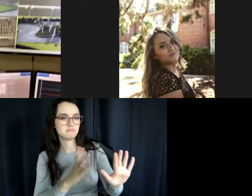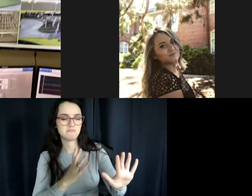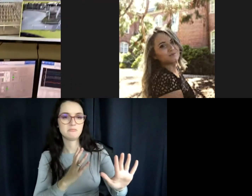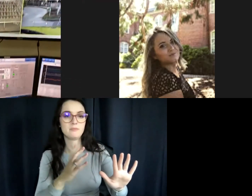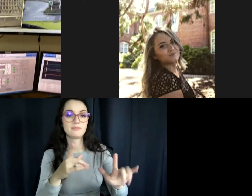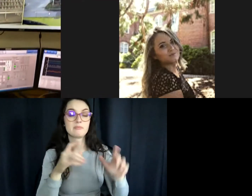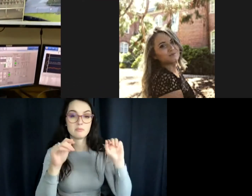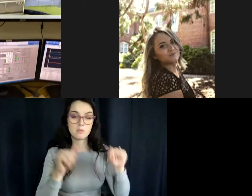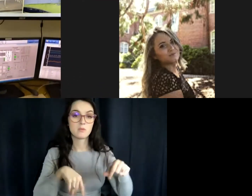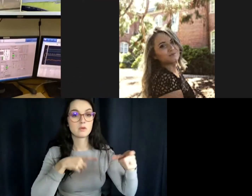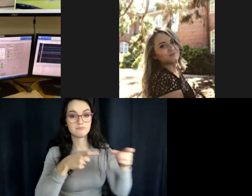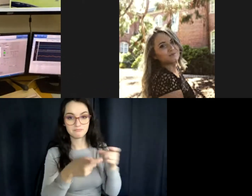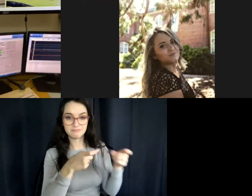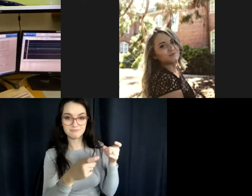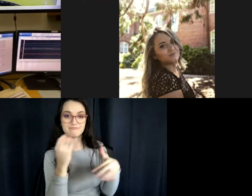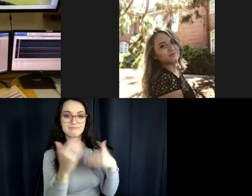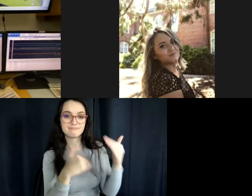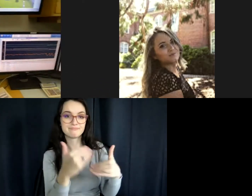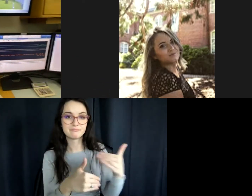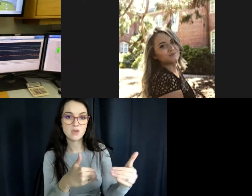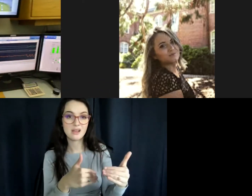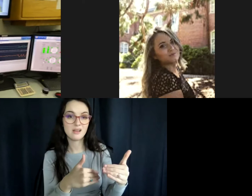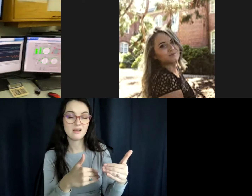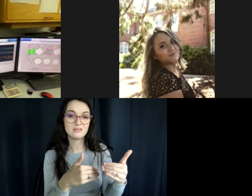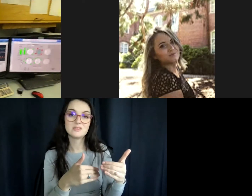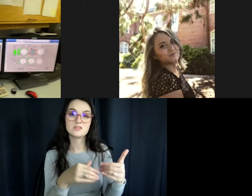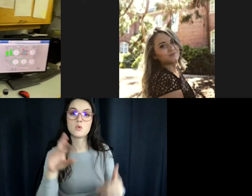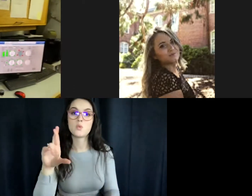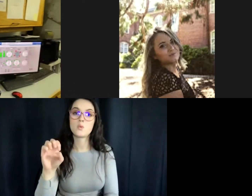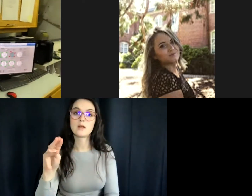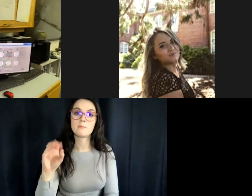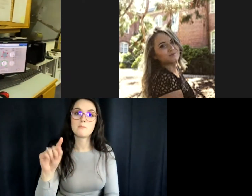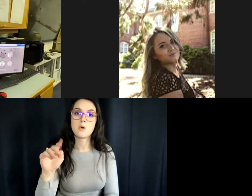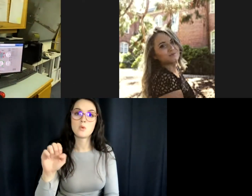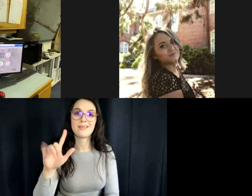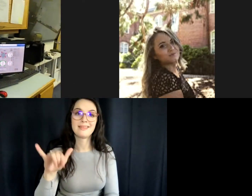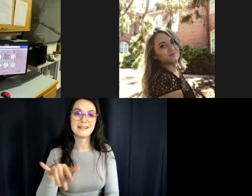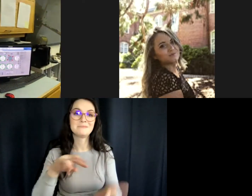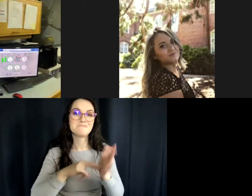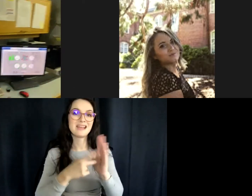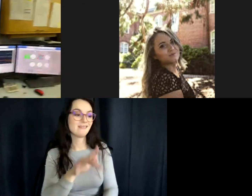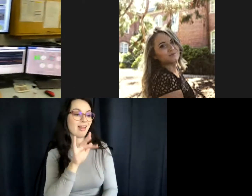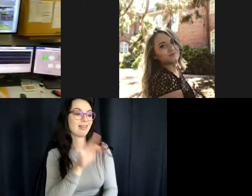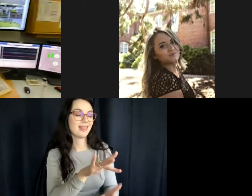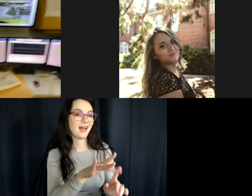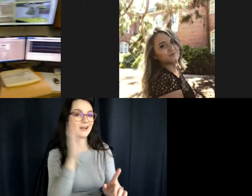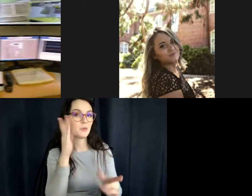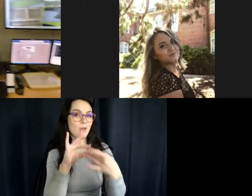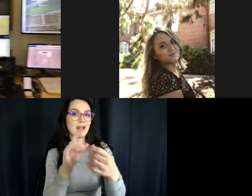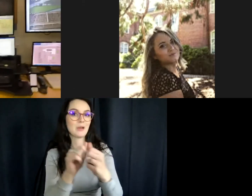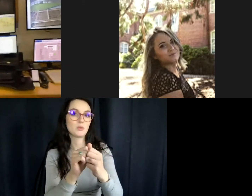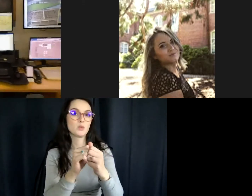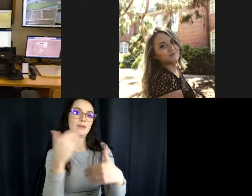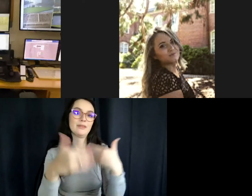jump in real quick, if we can, to the console room, just so you can see the brains. Yeah. Okay. All right. Here we